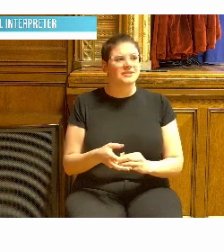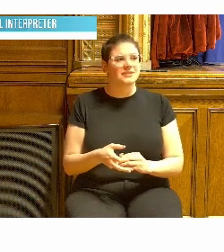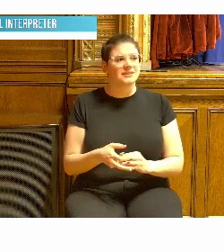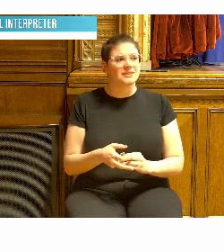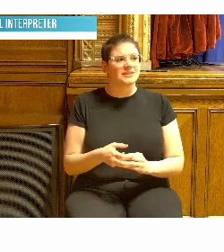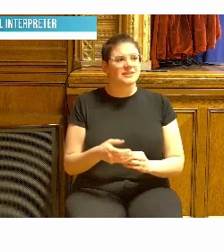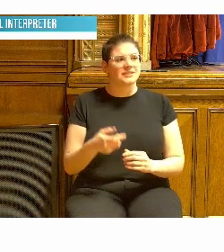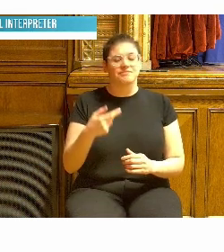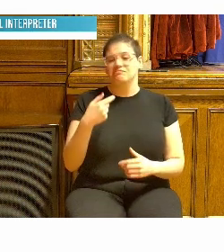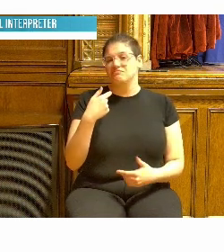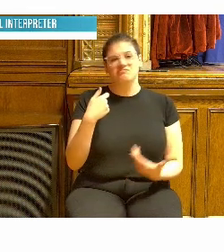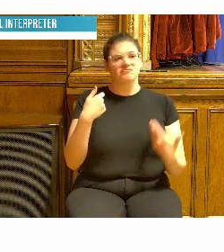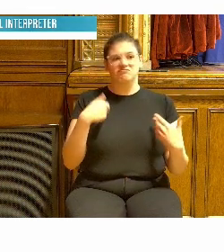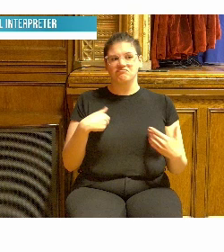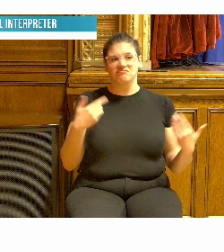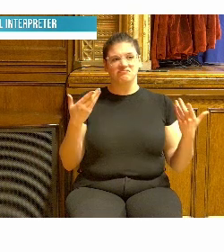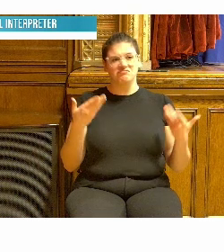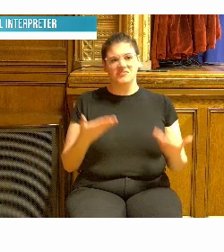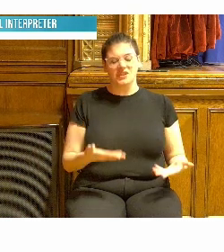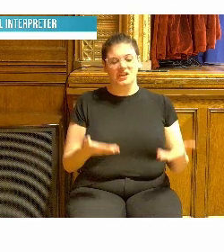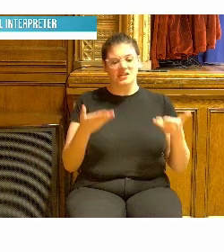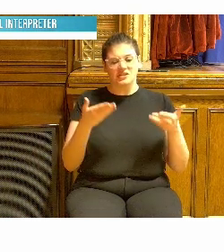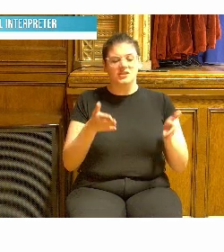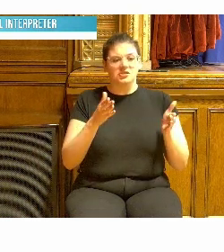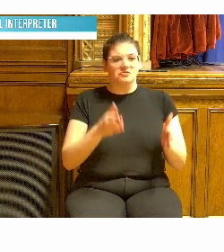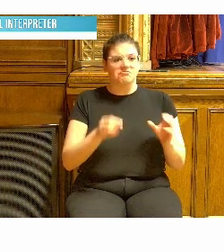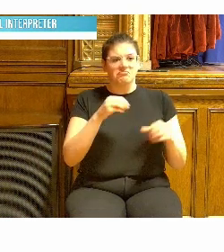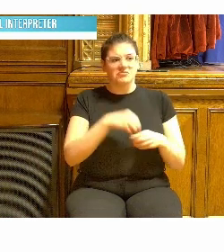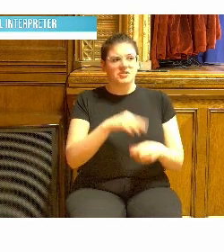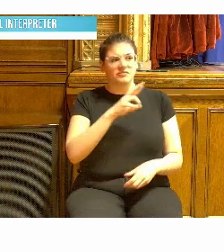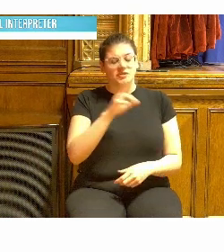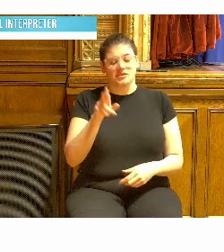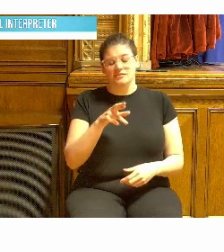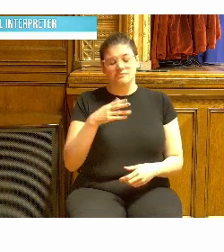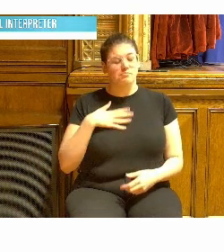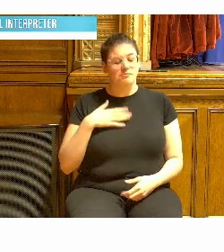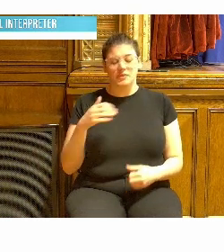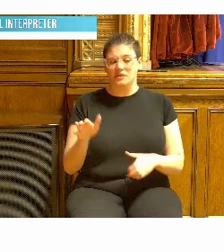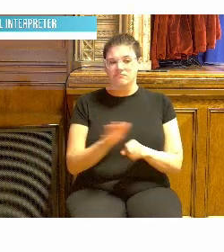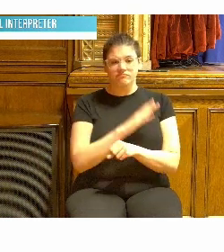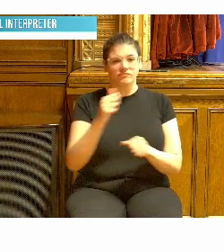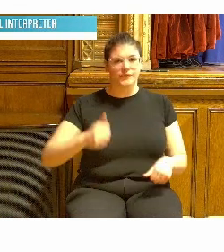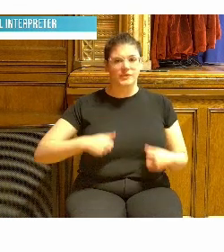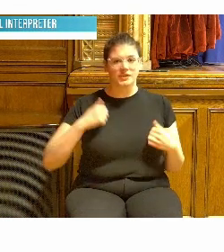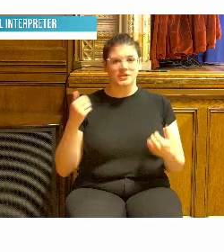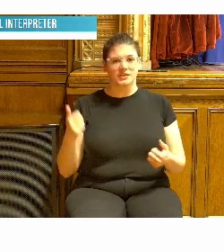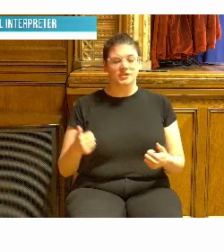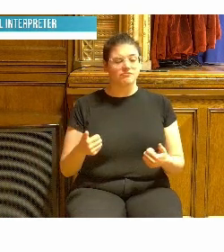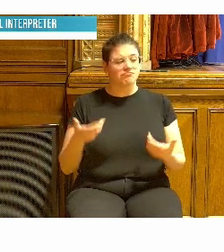I'm just a citizen in Rochester, lived here all my life.